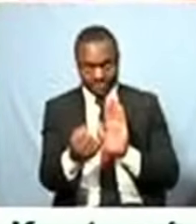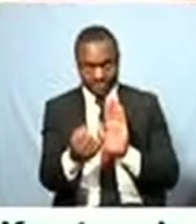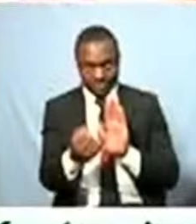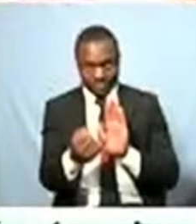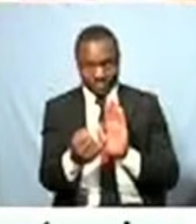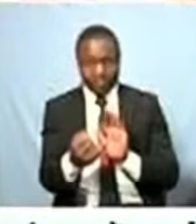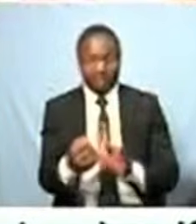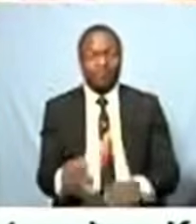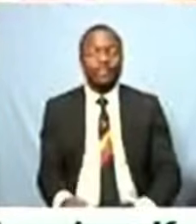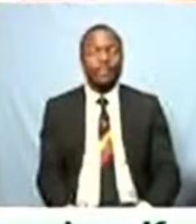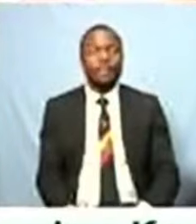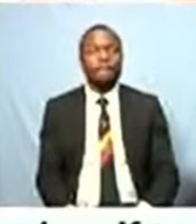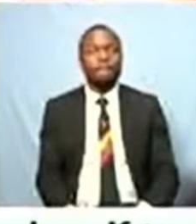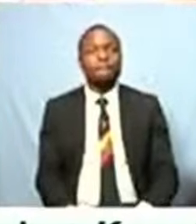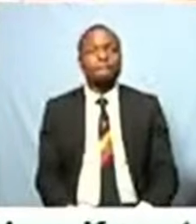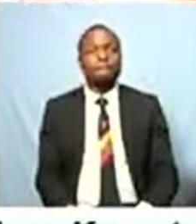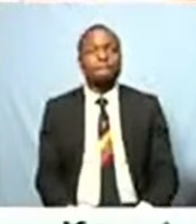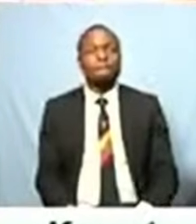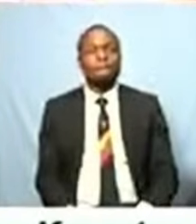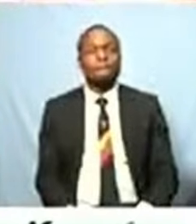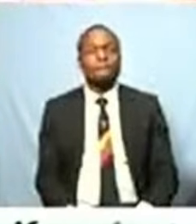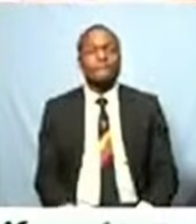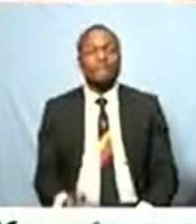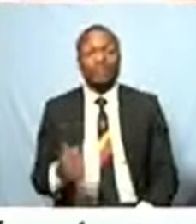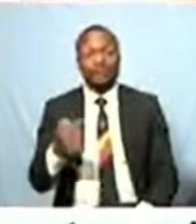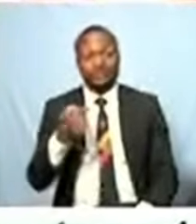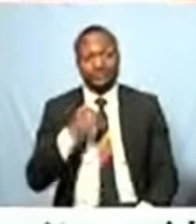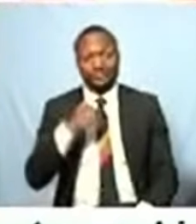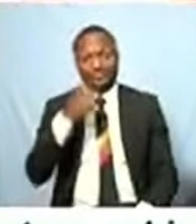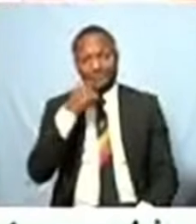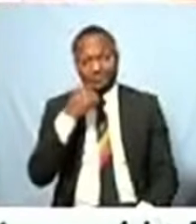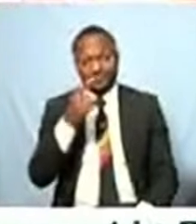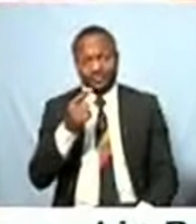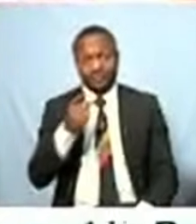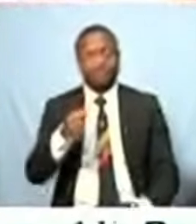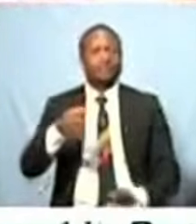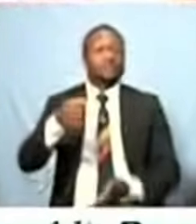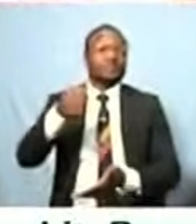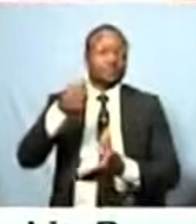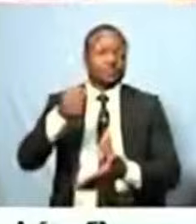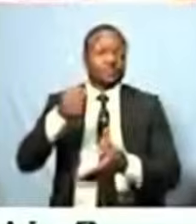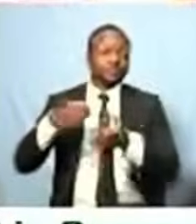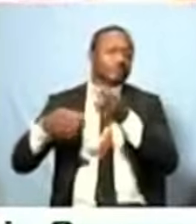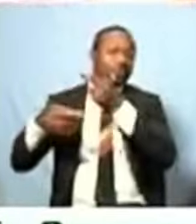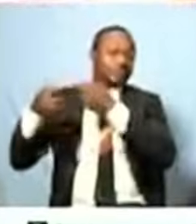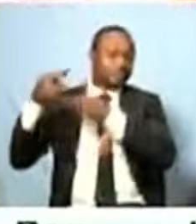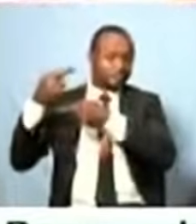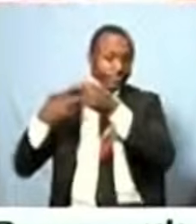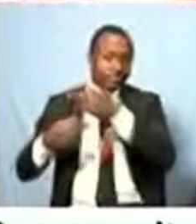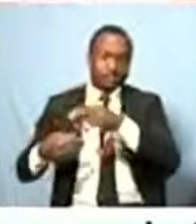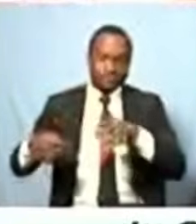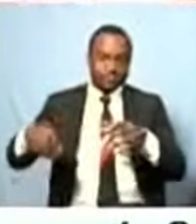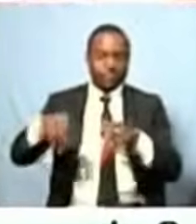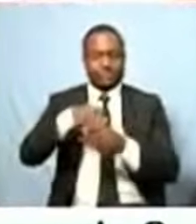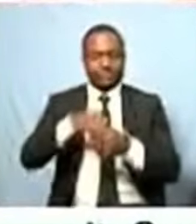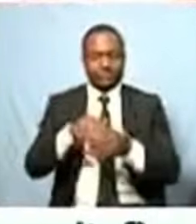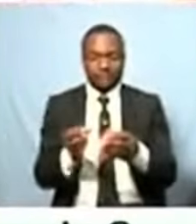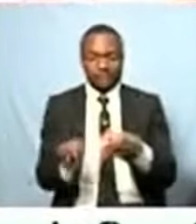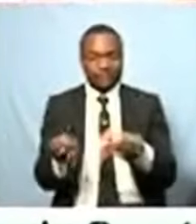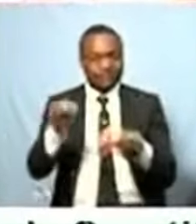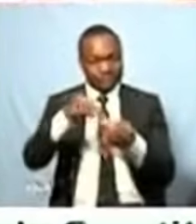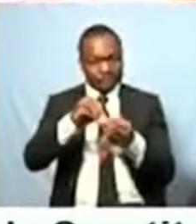My words is, what I said is the budget's being revised to include additional